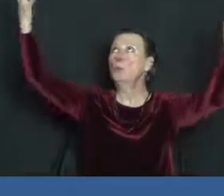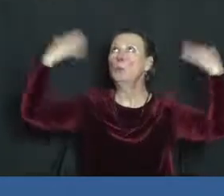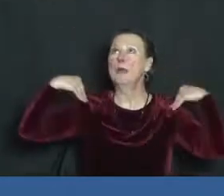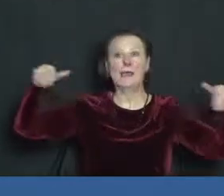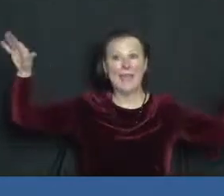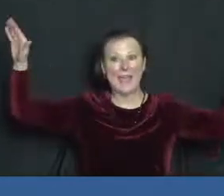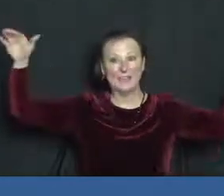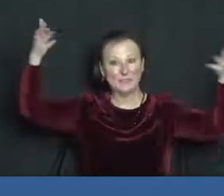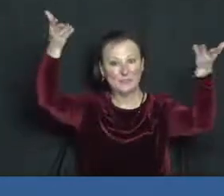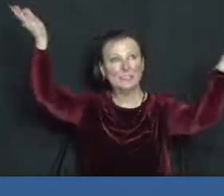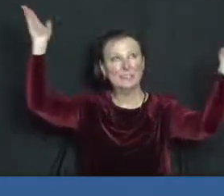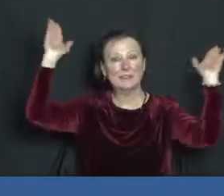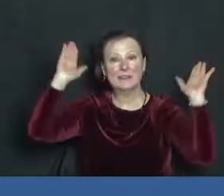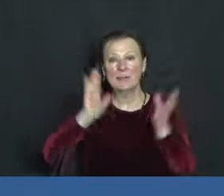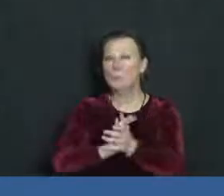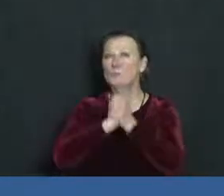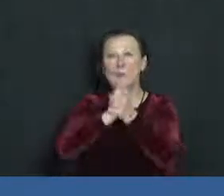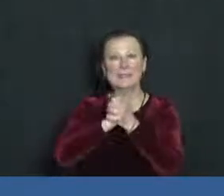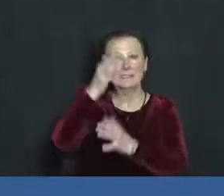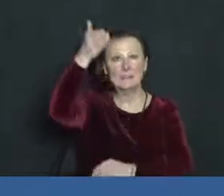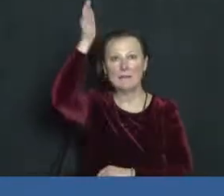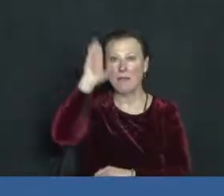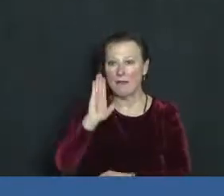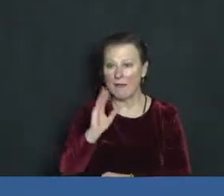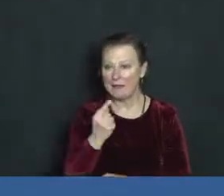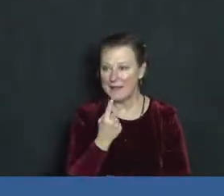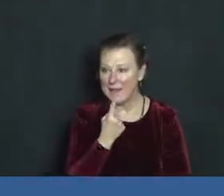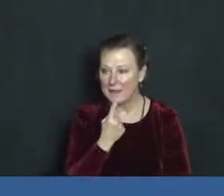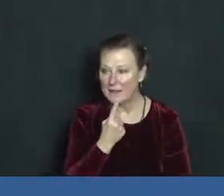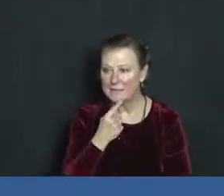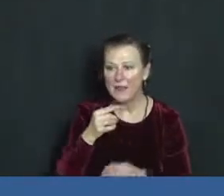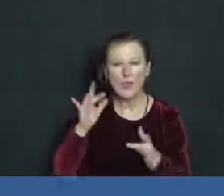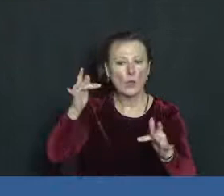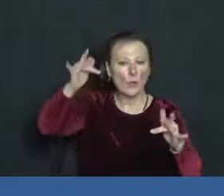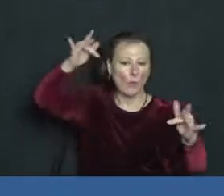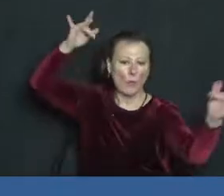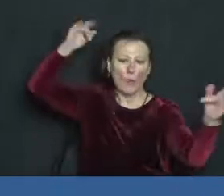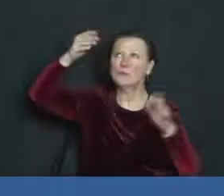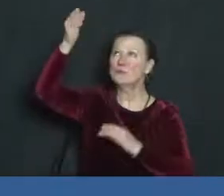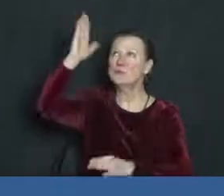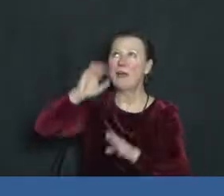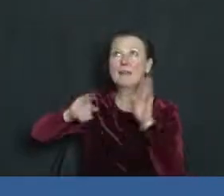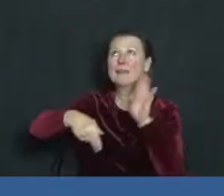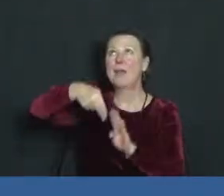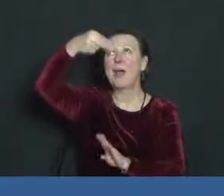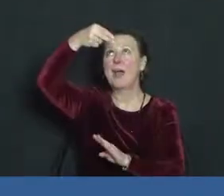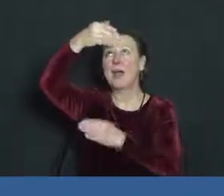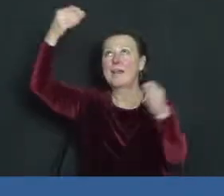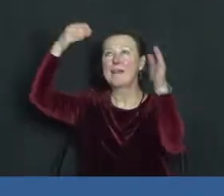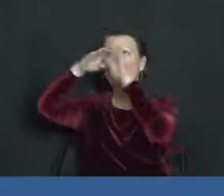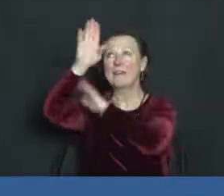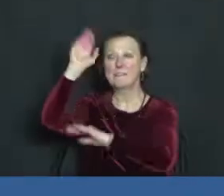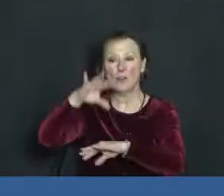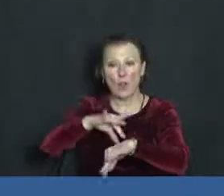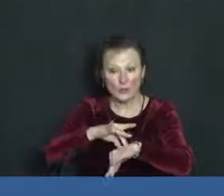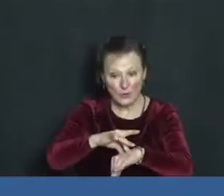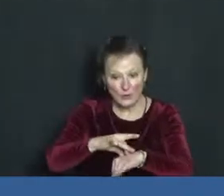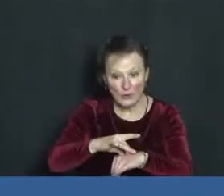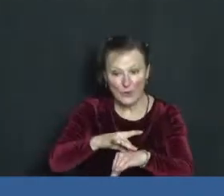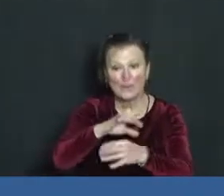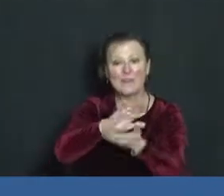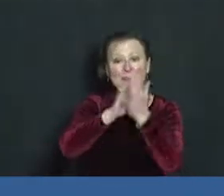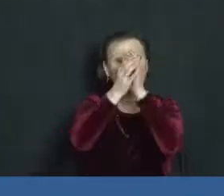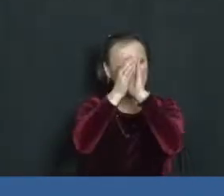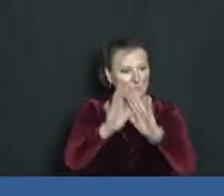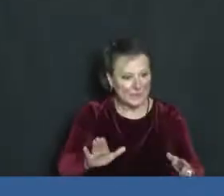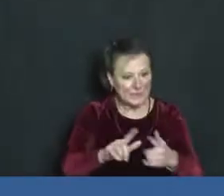the angel, praising God and saying, "Glory to God in the highest heaven, and on earth,